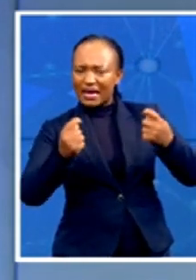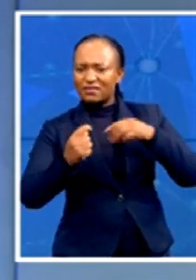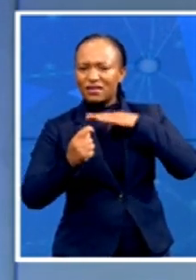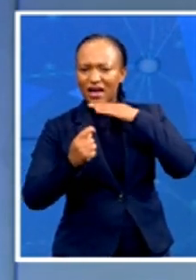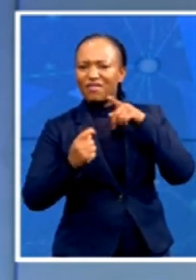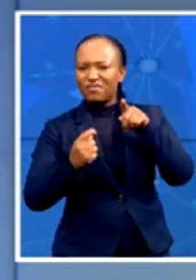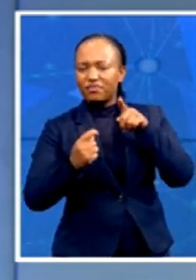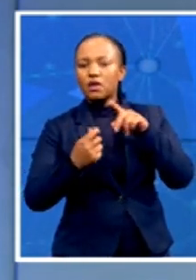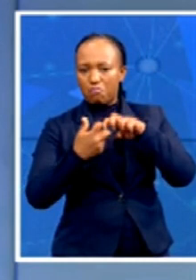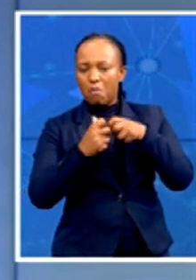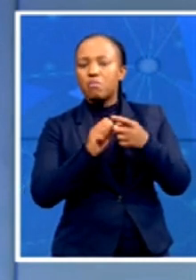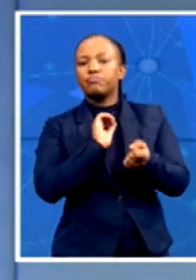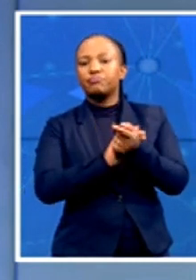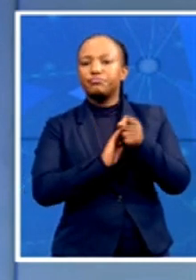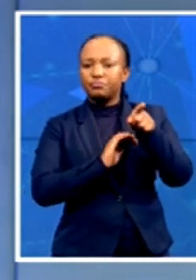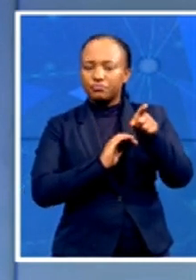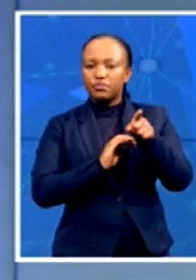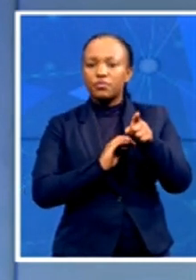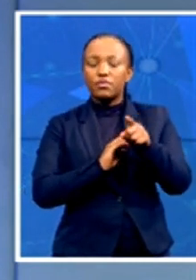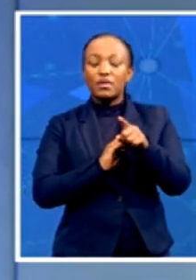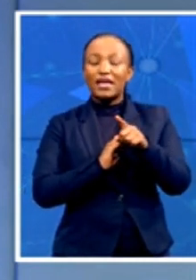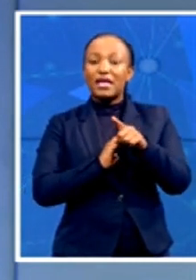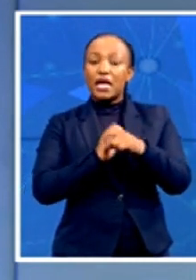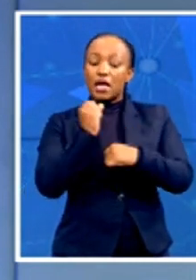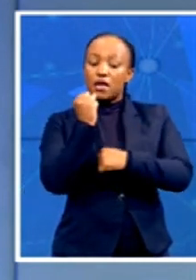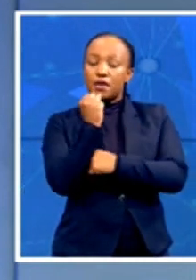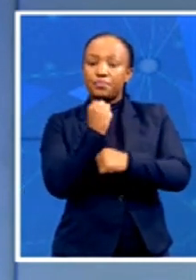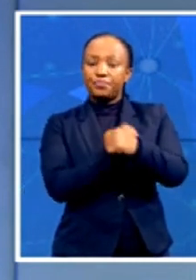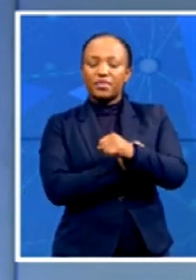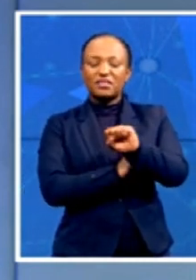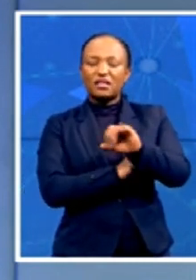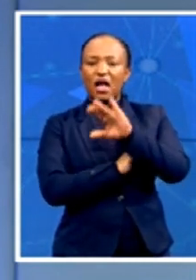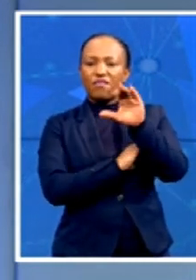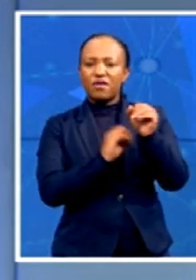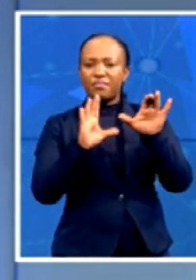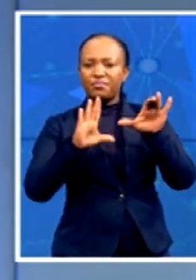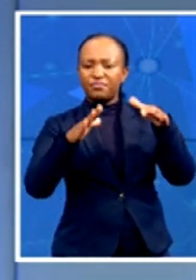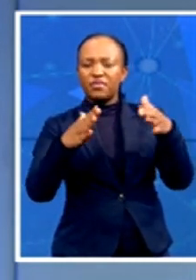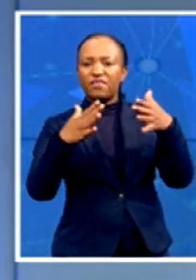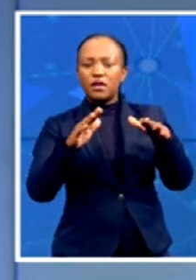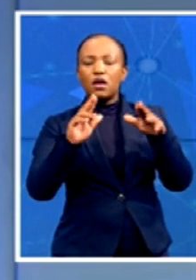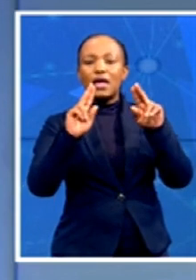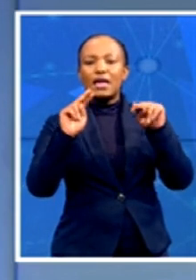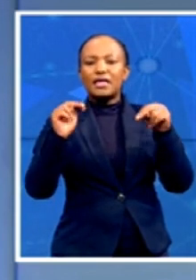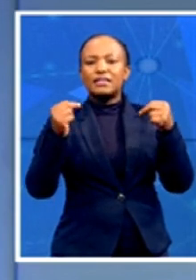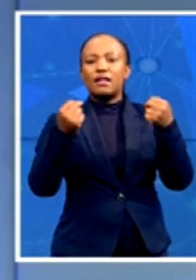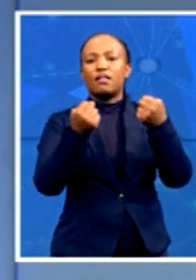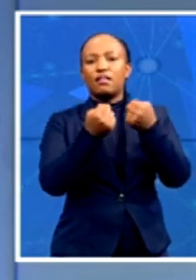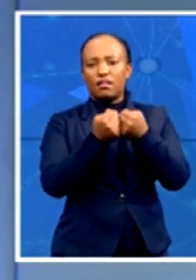South Africa has drafted a National Infrastructure Plan 2050 that sets